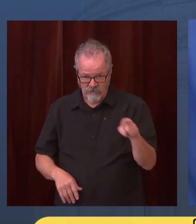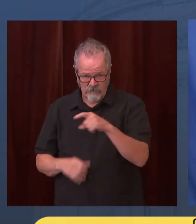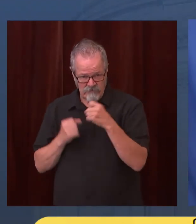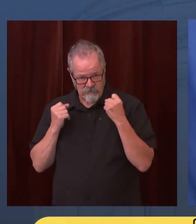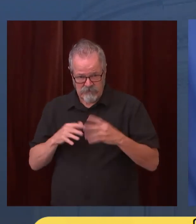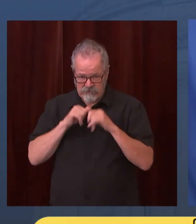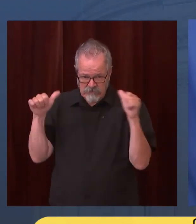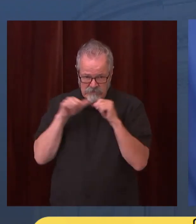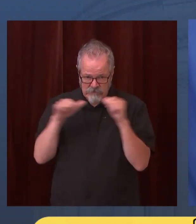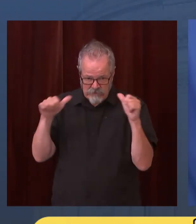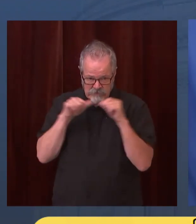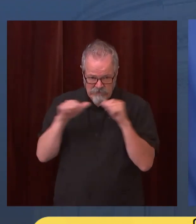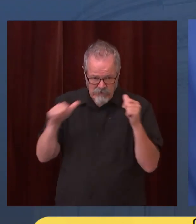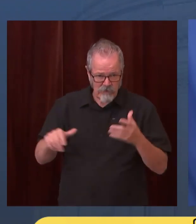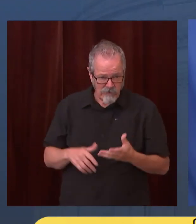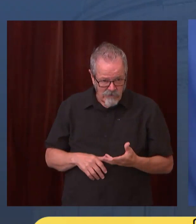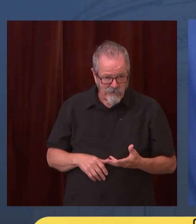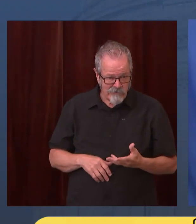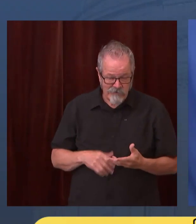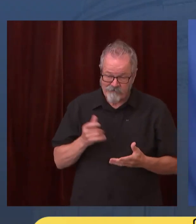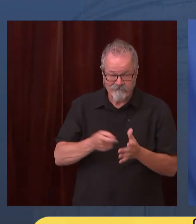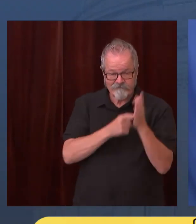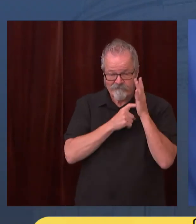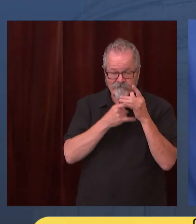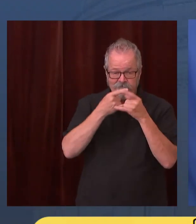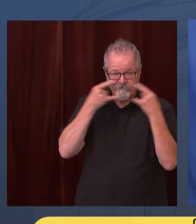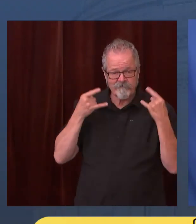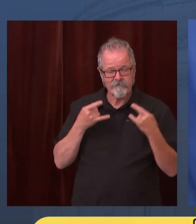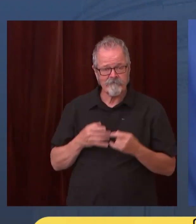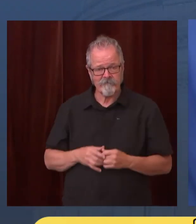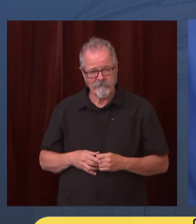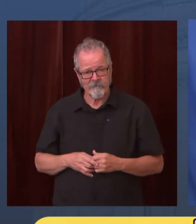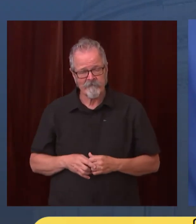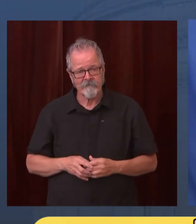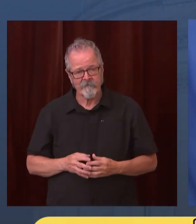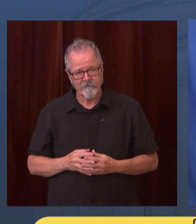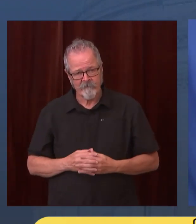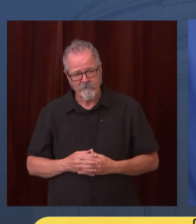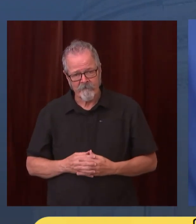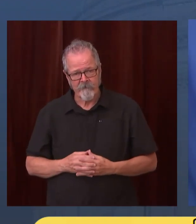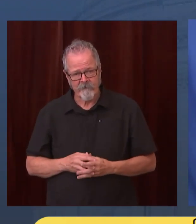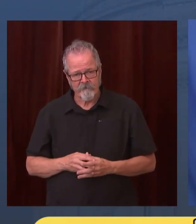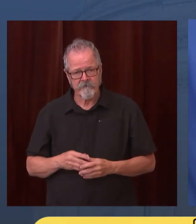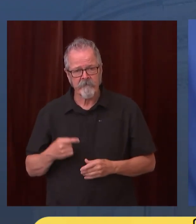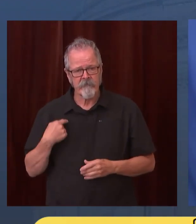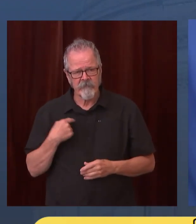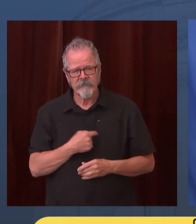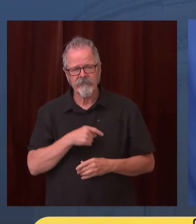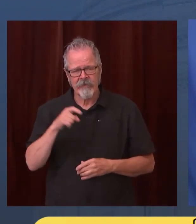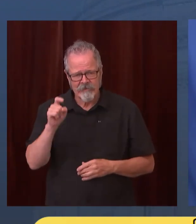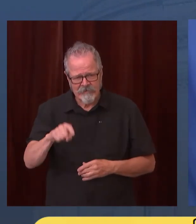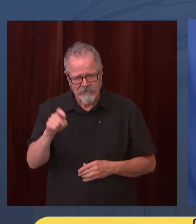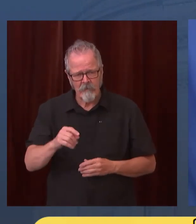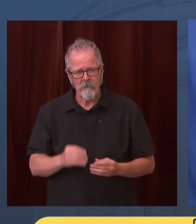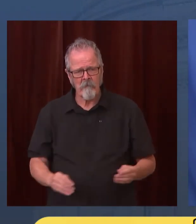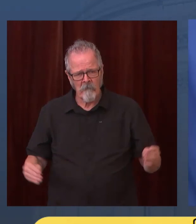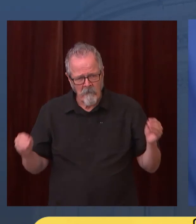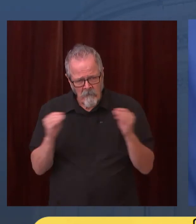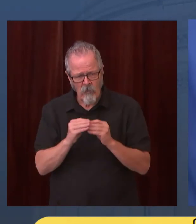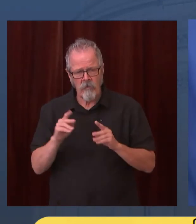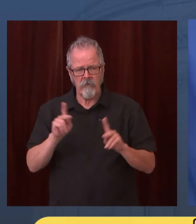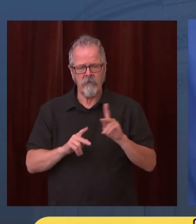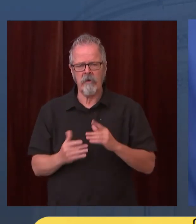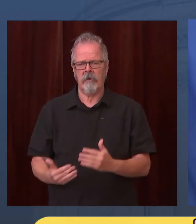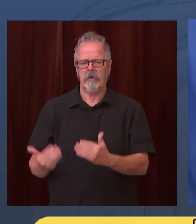But we're a long ways from that right now. We need a lot more people to pull on the rope. And I hope that they will. This is a matter of patriotism